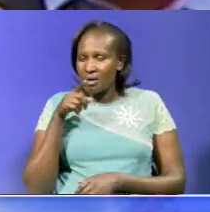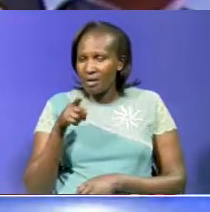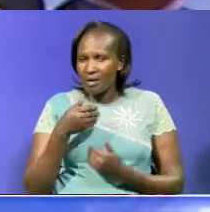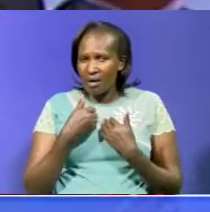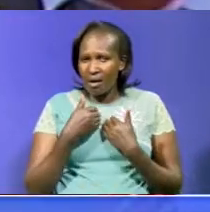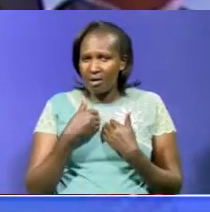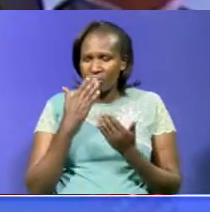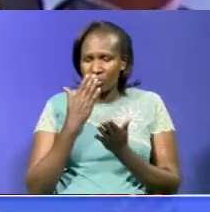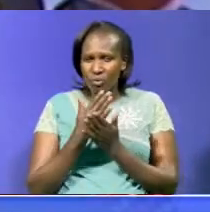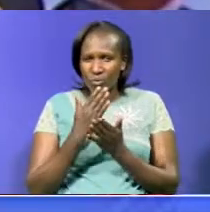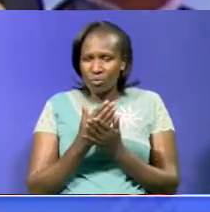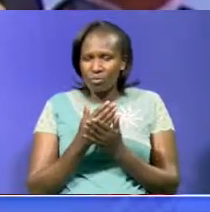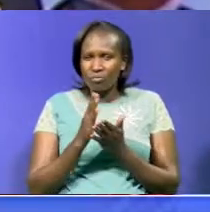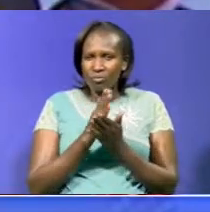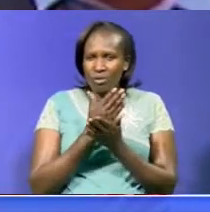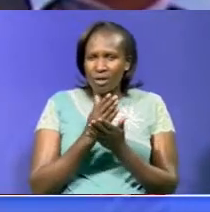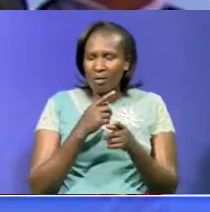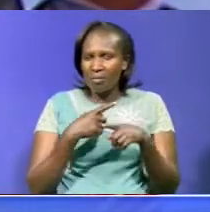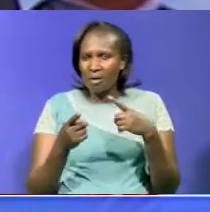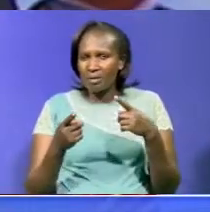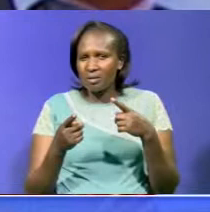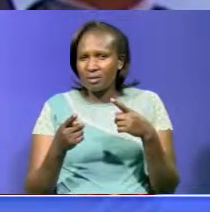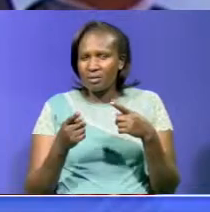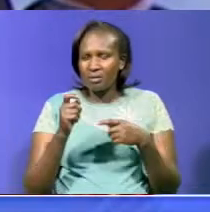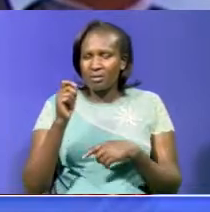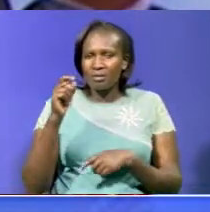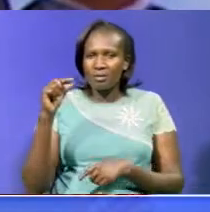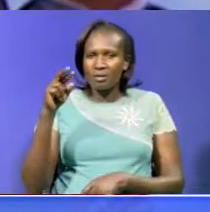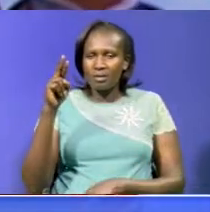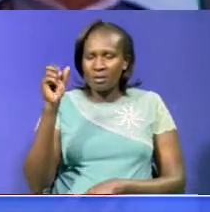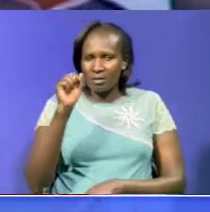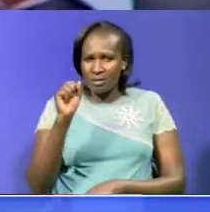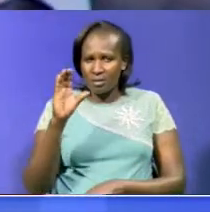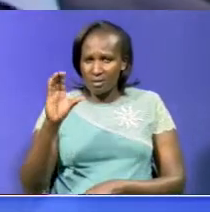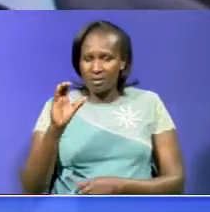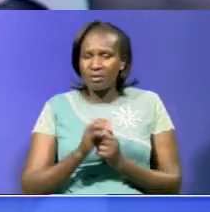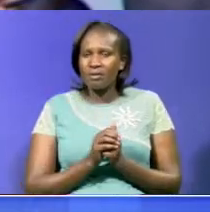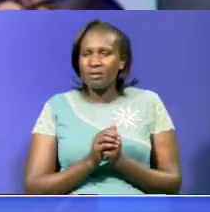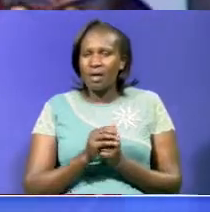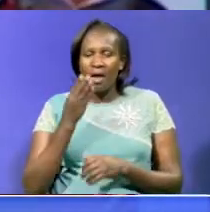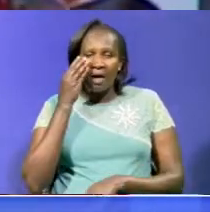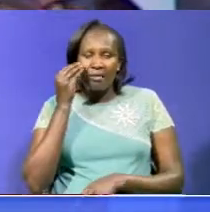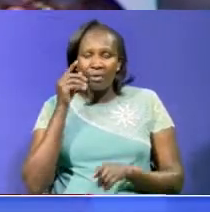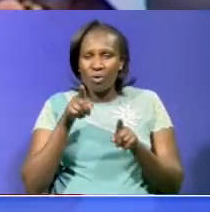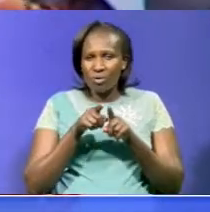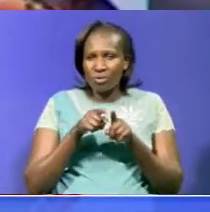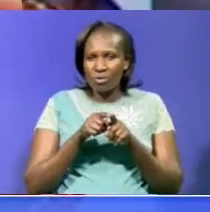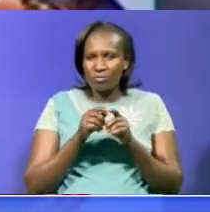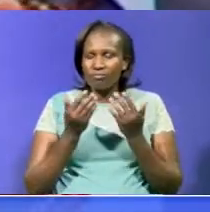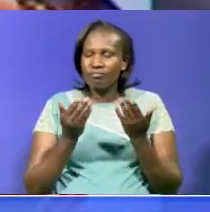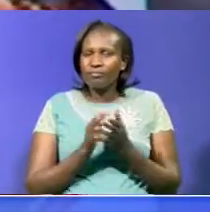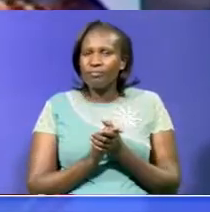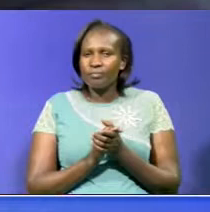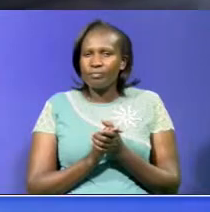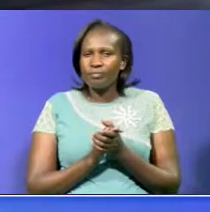really shed light on how the Kenyan TGRC has gone through and the Kenyan experience of the democratization